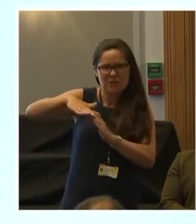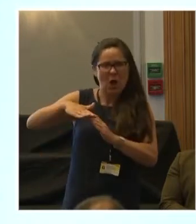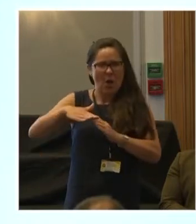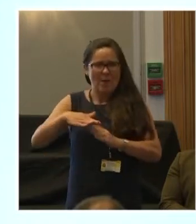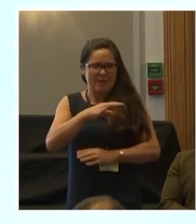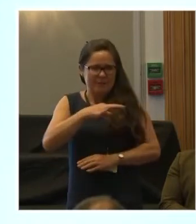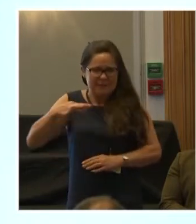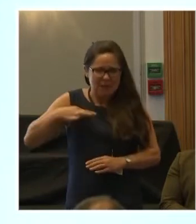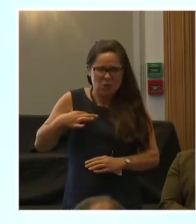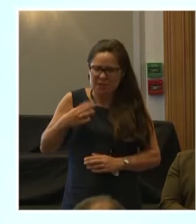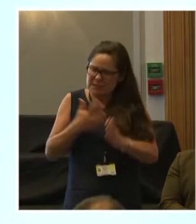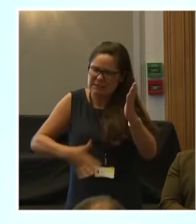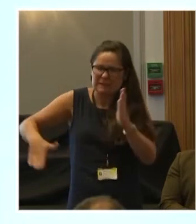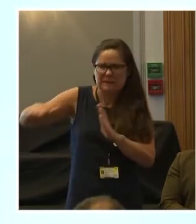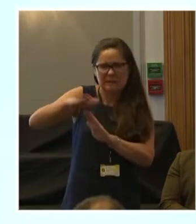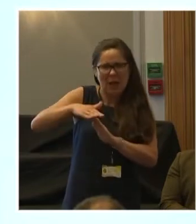committed to driving forward